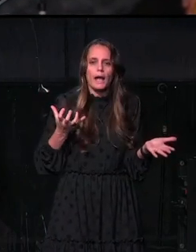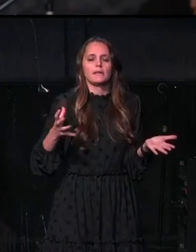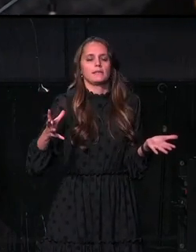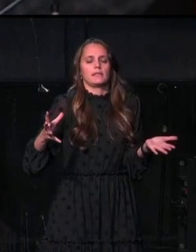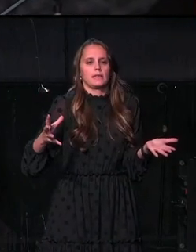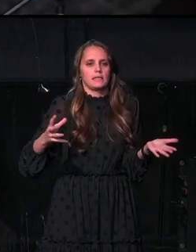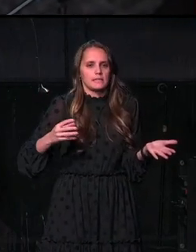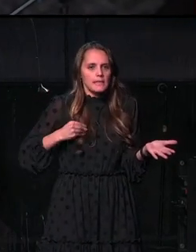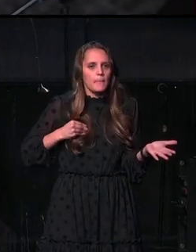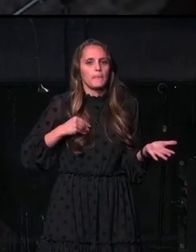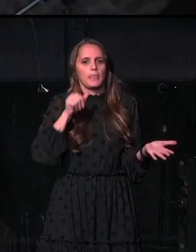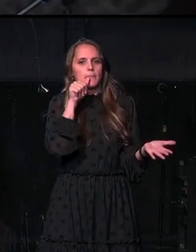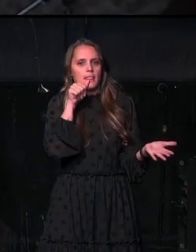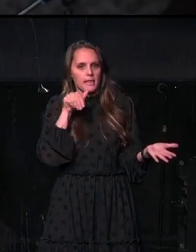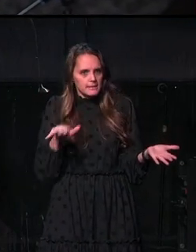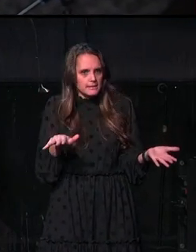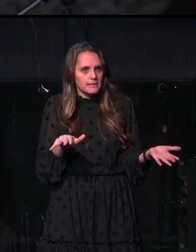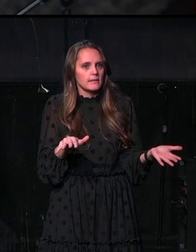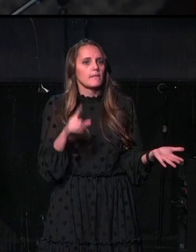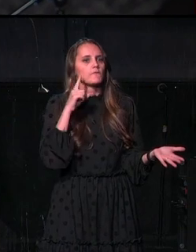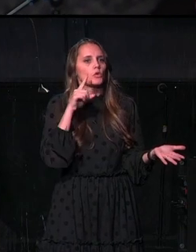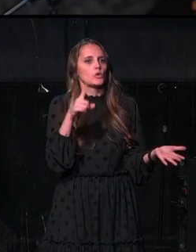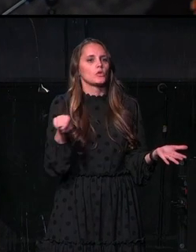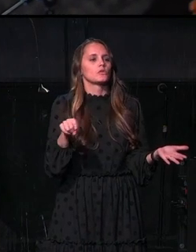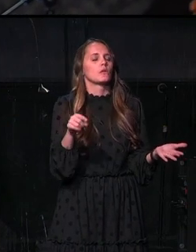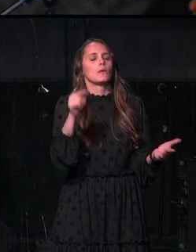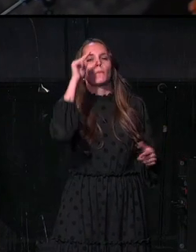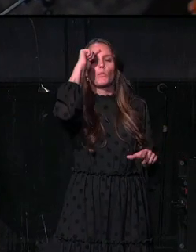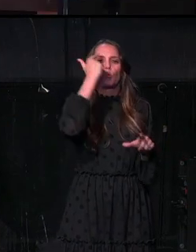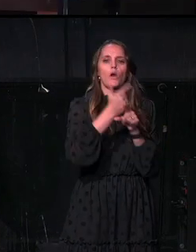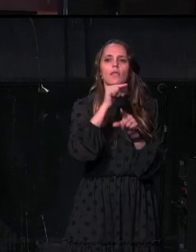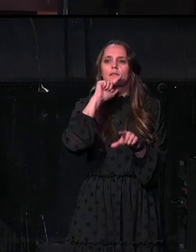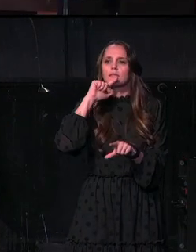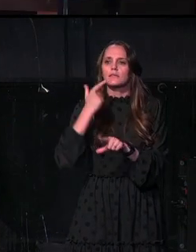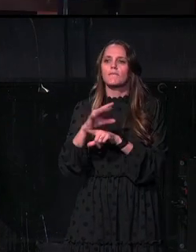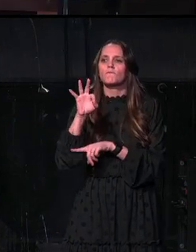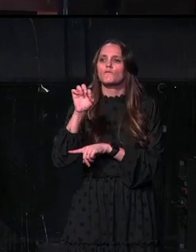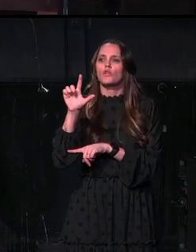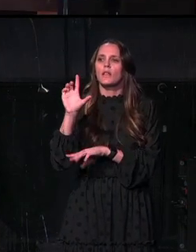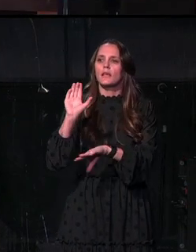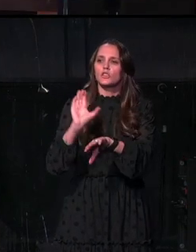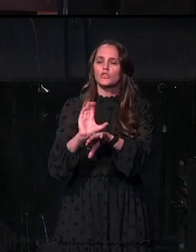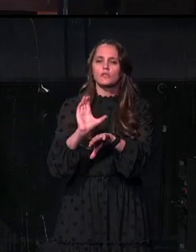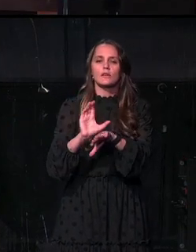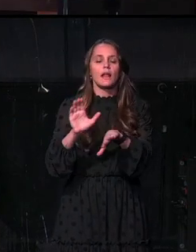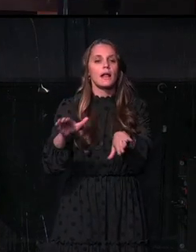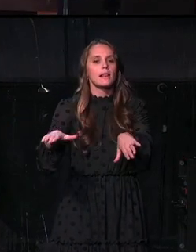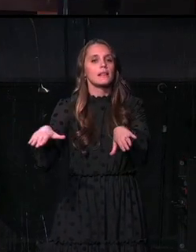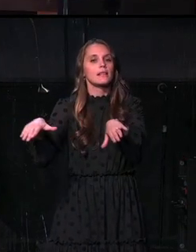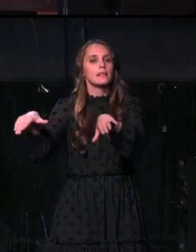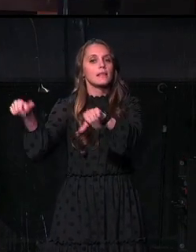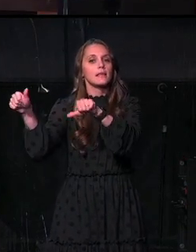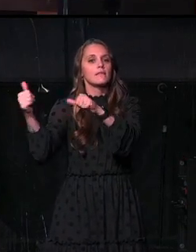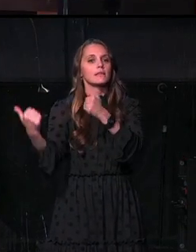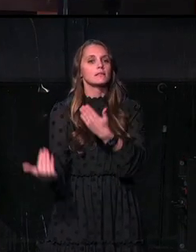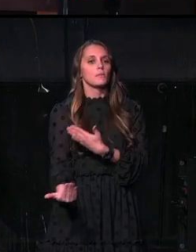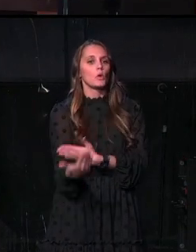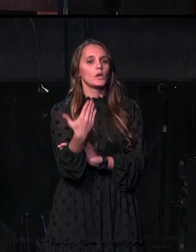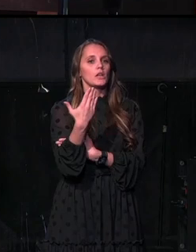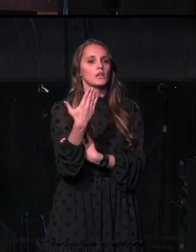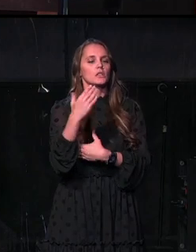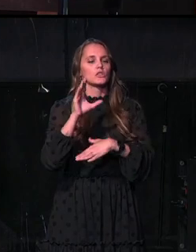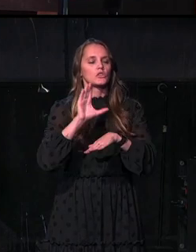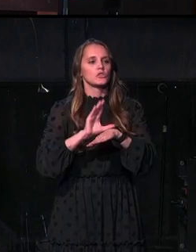to receive the blessing that I have for you today. So brothers and sisters of Frontline Church, leave as part of the church,